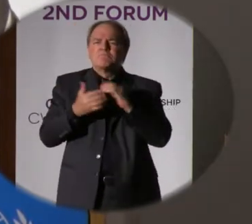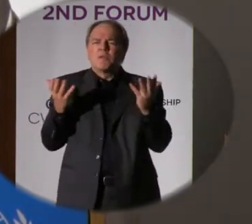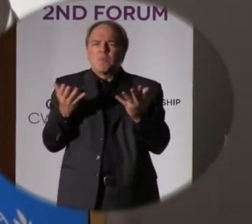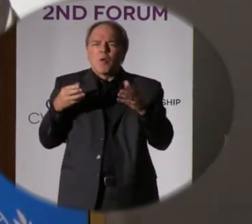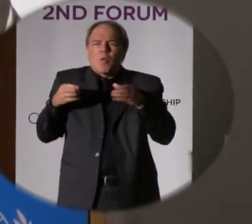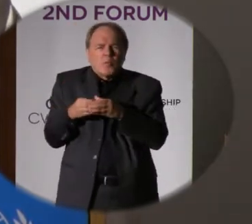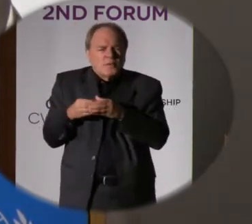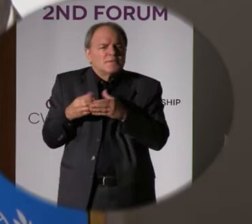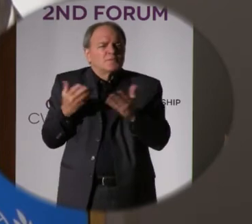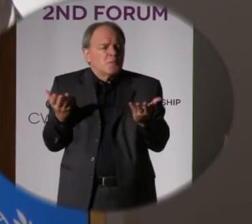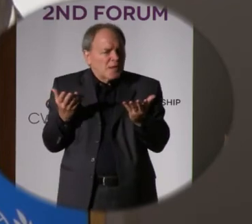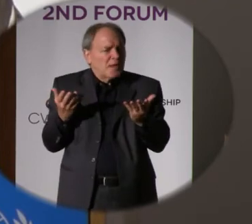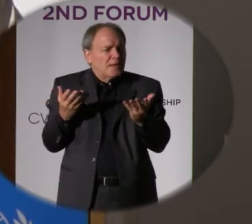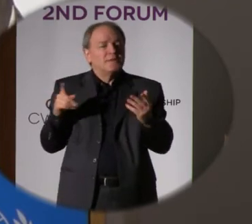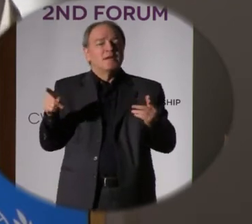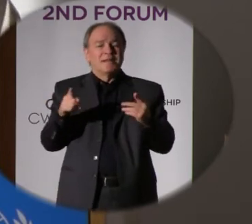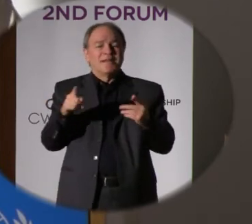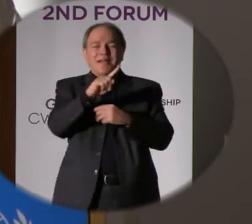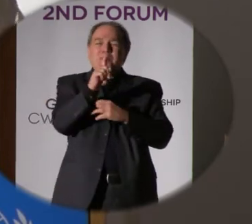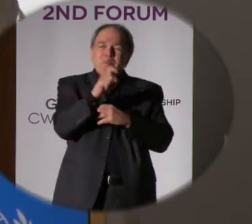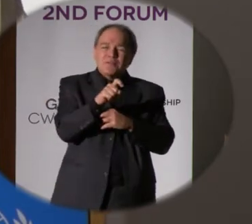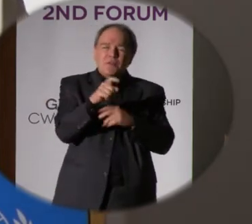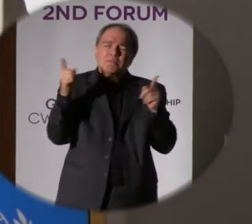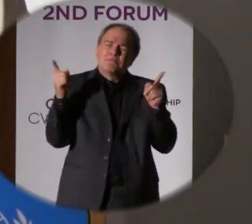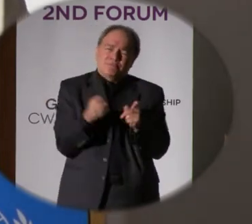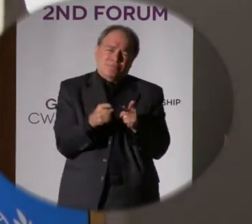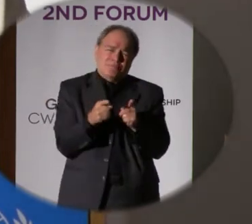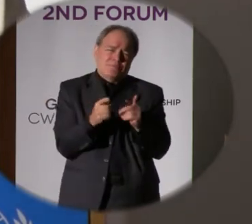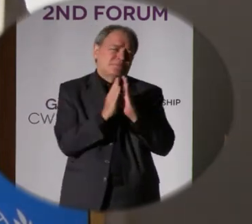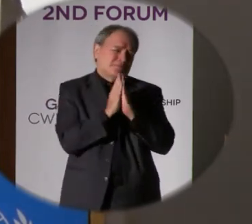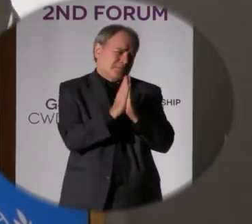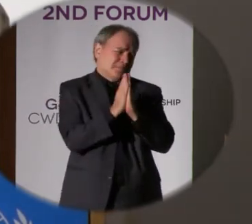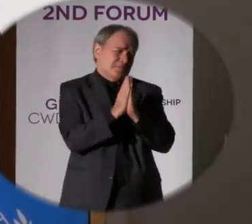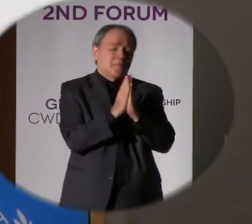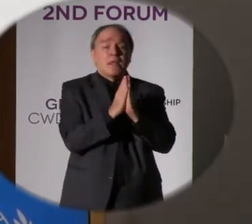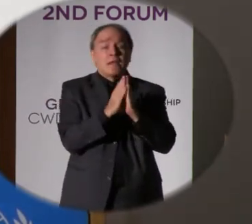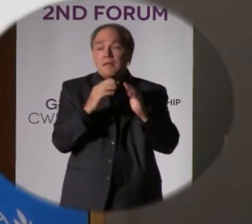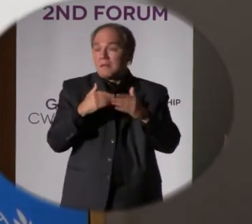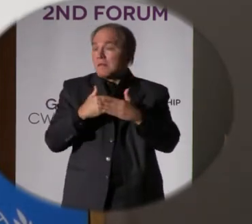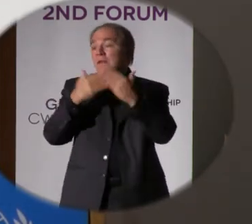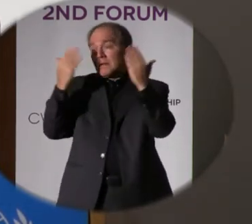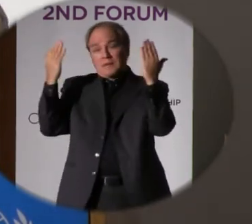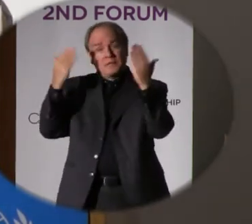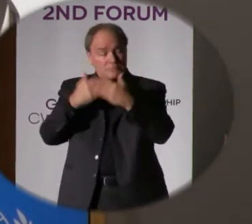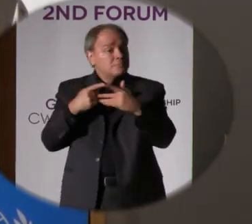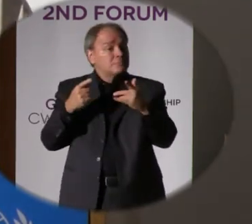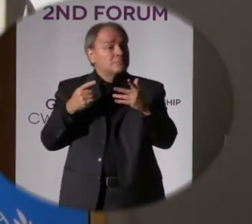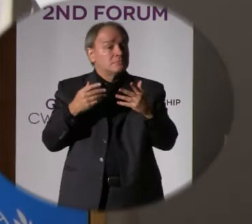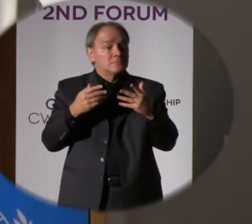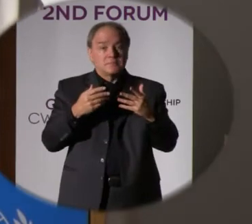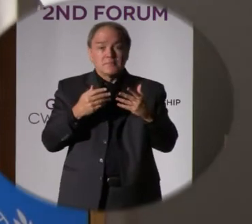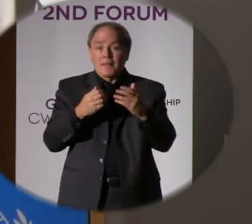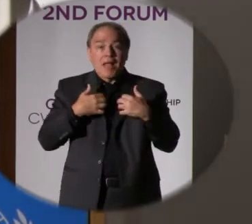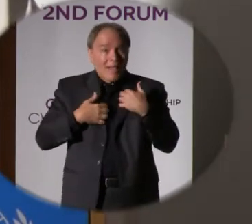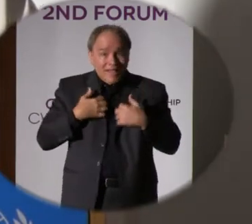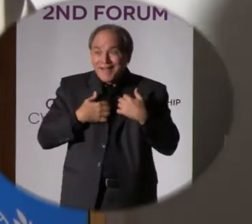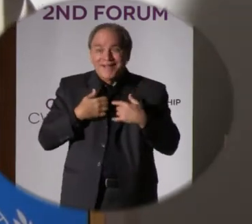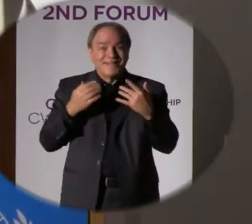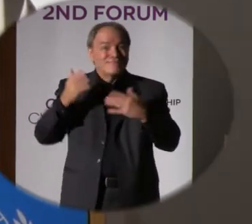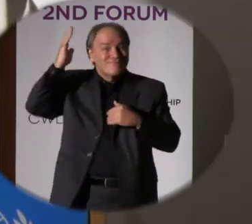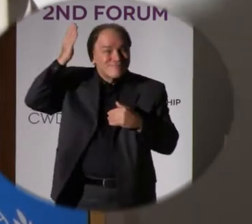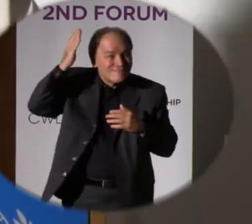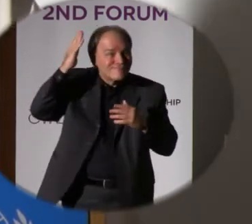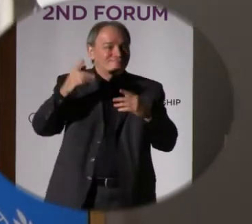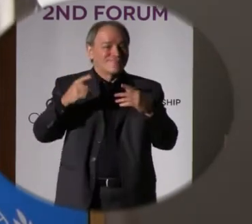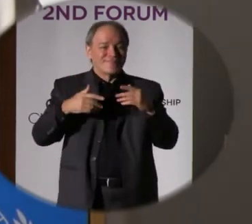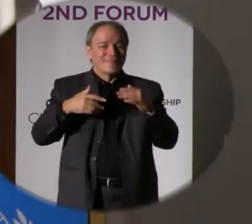pertinent. And the day is going to be full of interesting and informative sessions, presentations, keynote addresses,